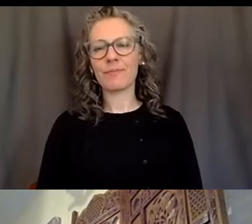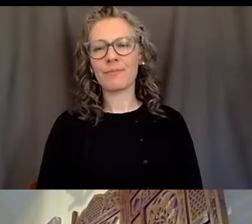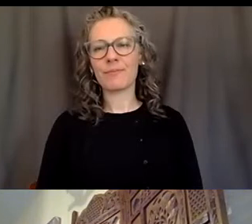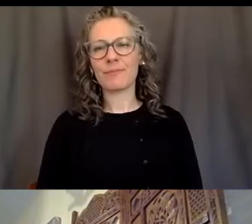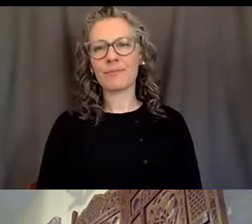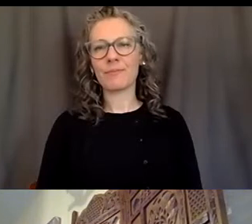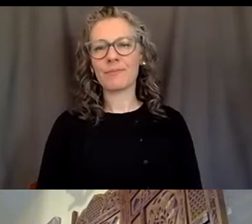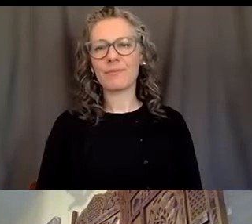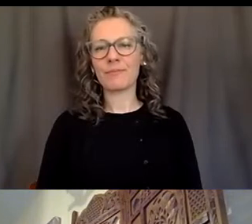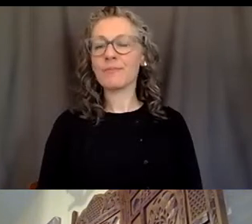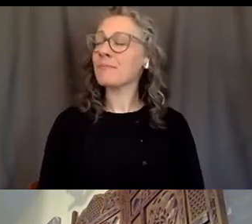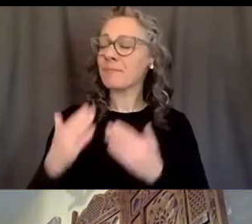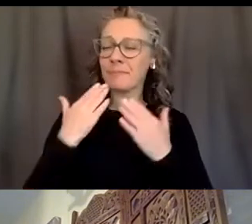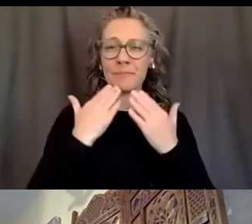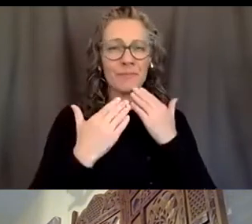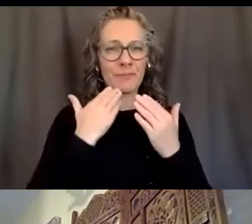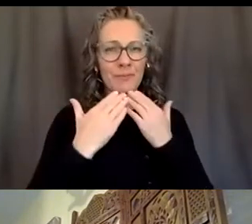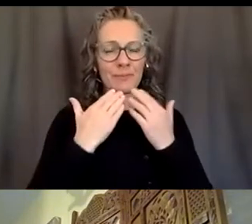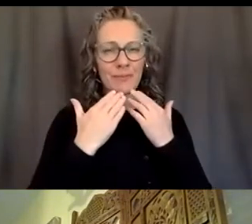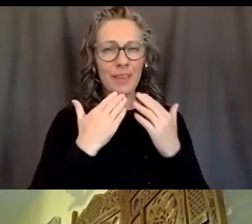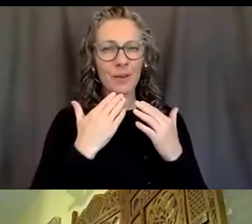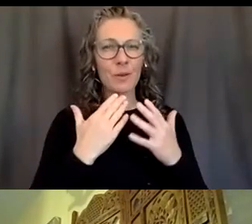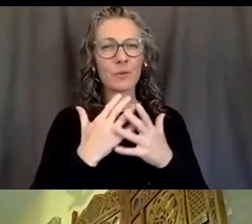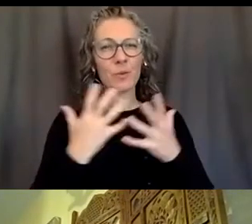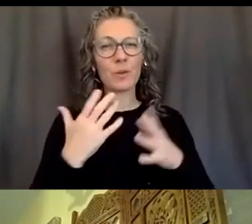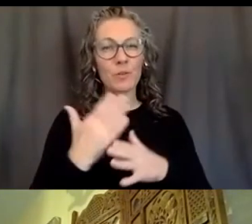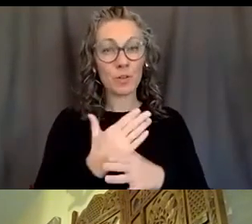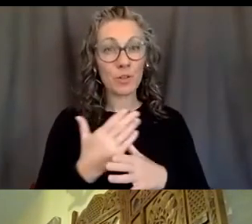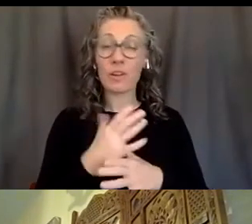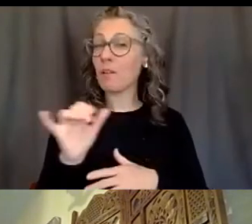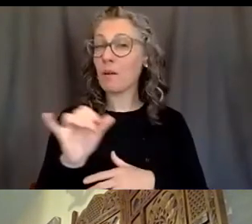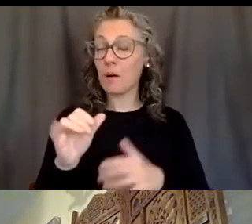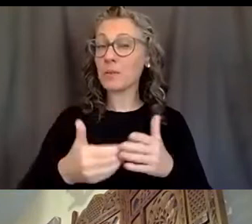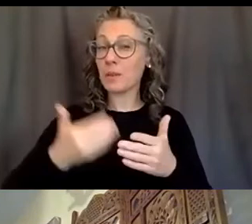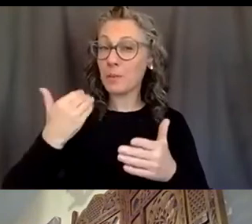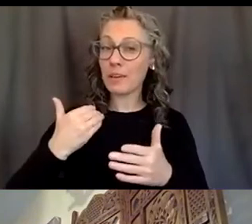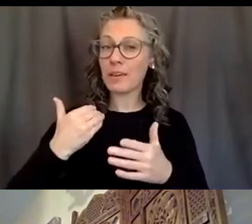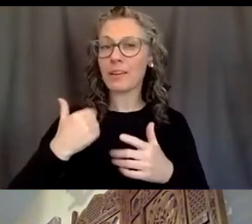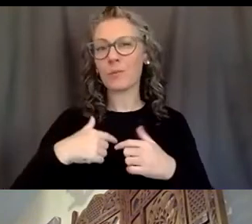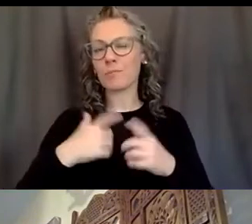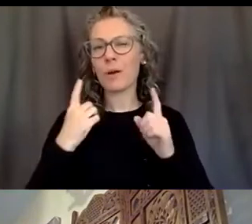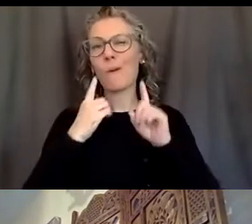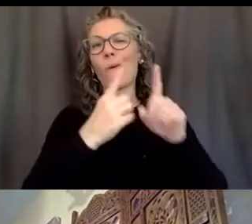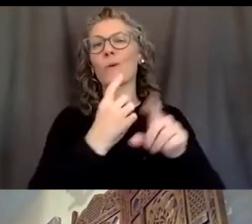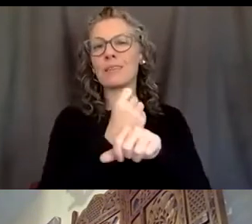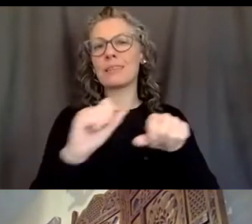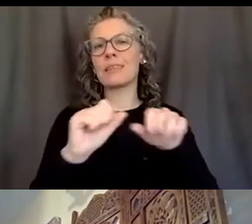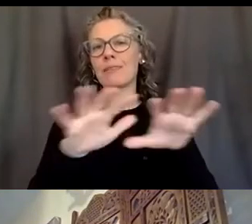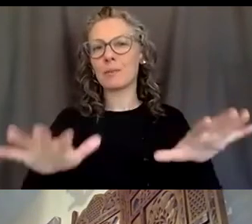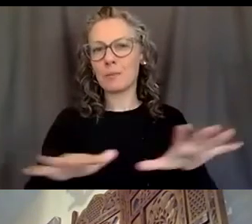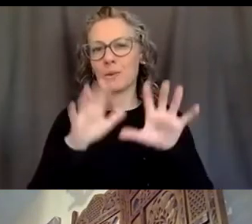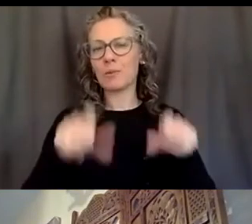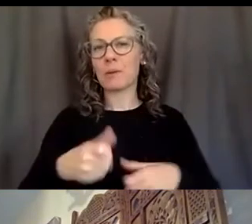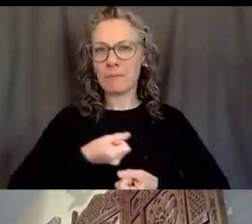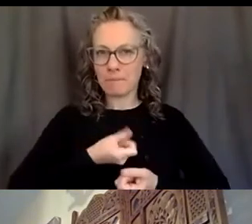Yeah, thank Victor so much for sharing. I appreciate what was shared in the beginning too, that we aim to be a safe space where it's okay to talk about all kinds